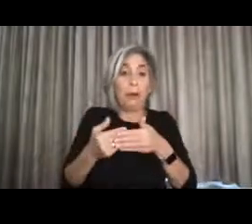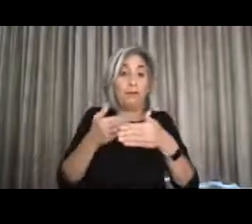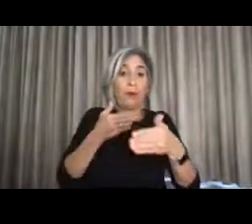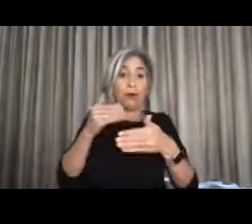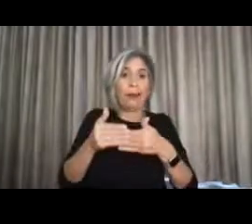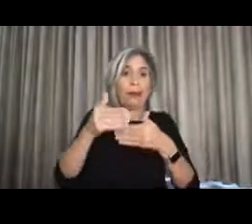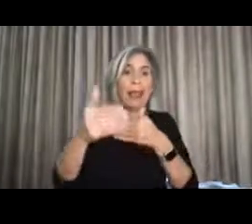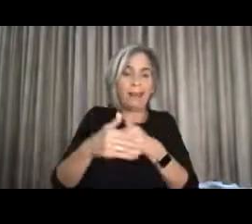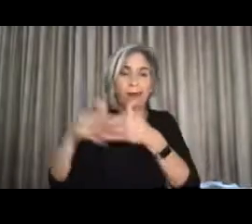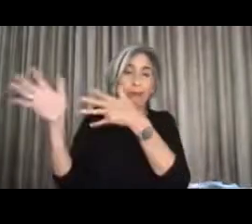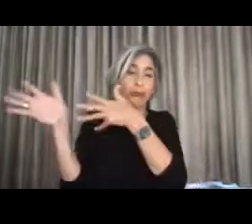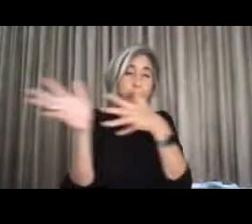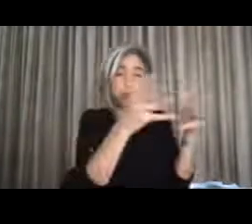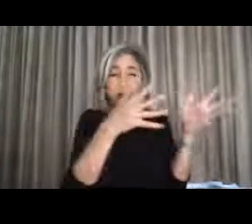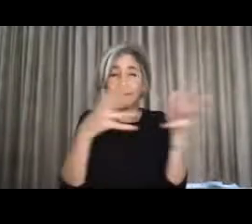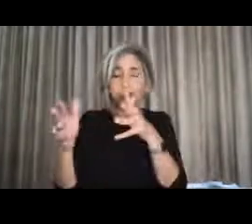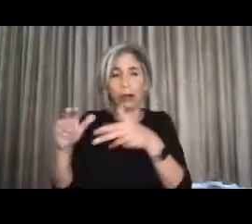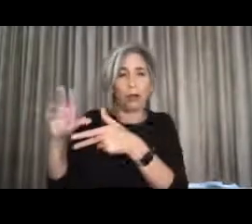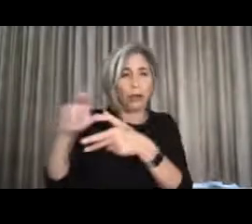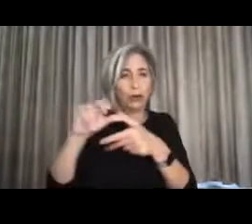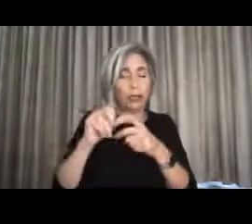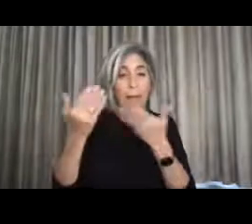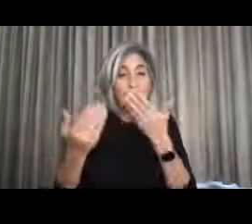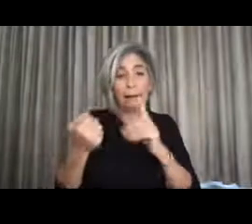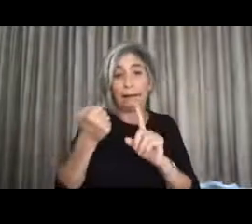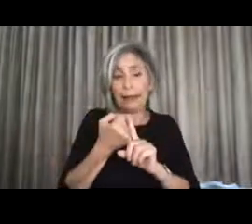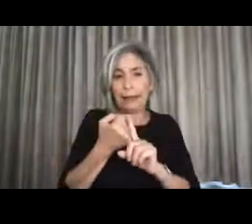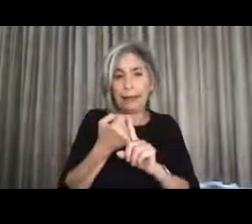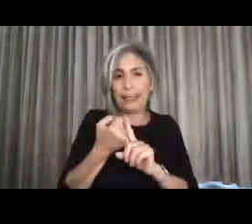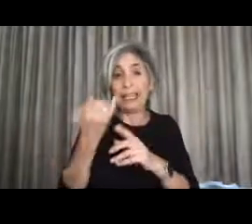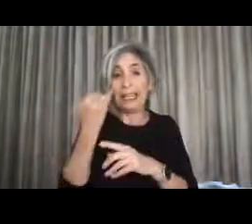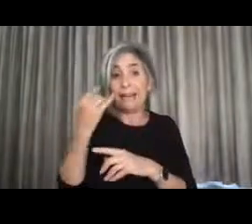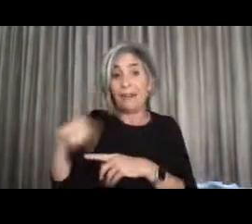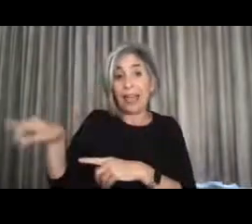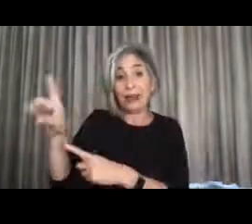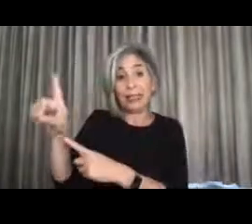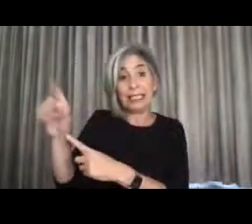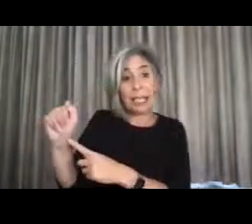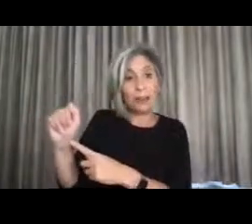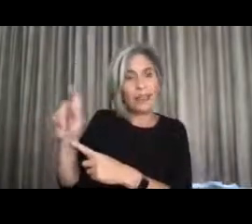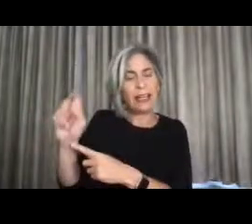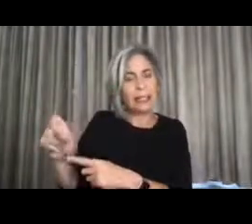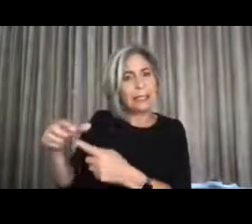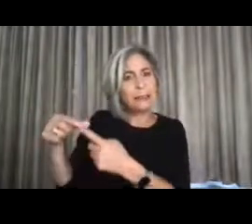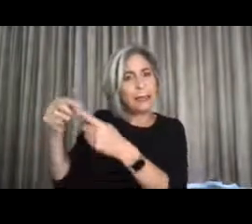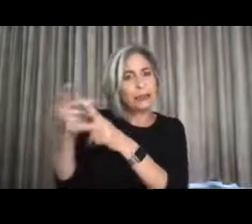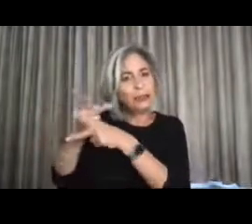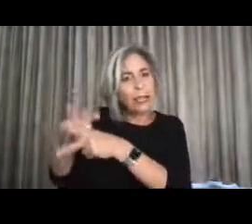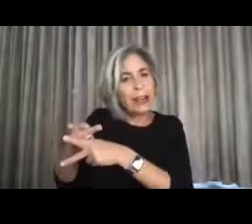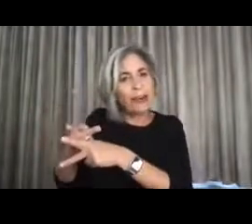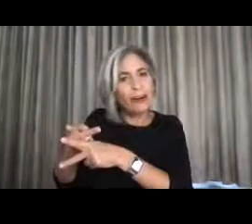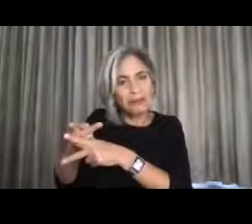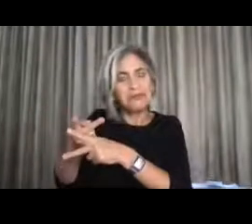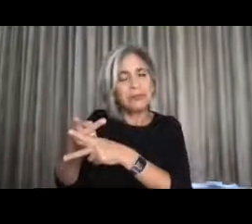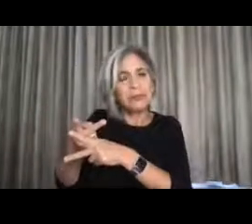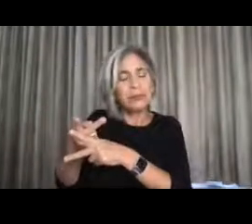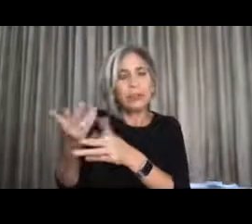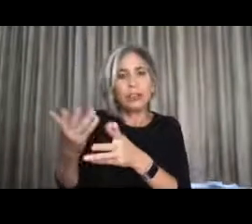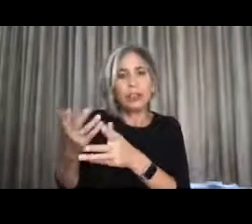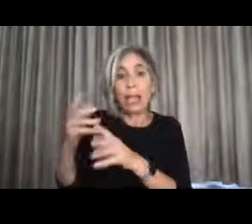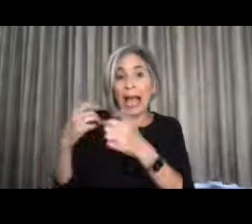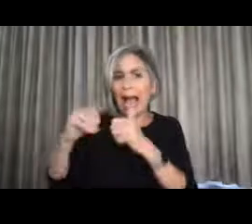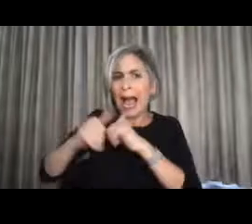neighbors that are disabled and need special care as well. And you can support them learn